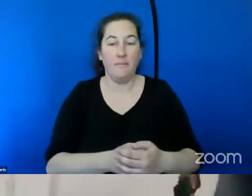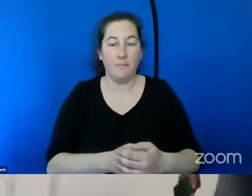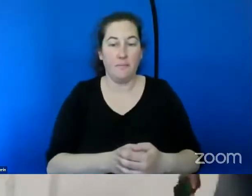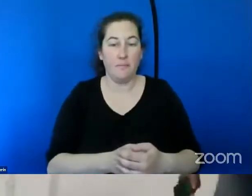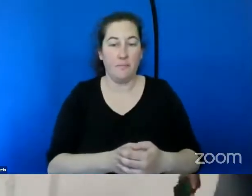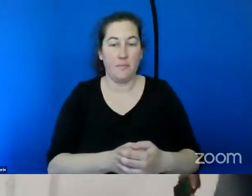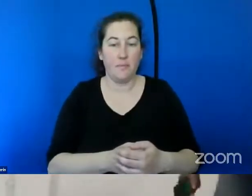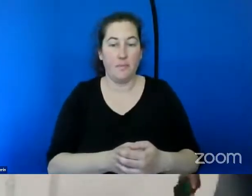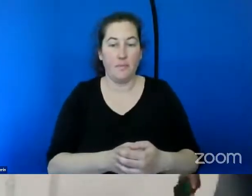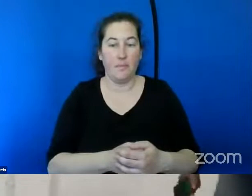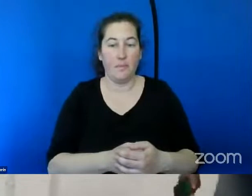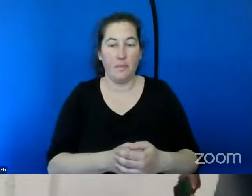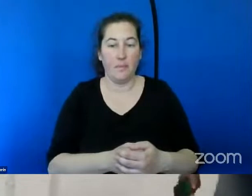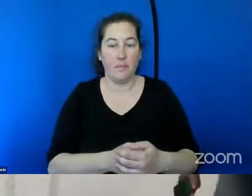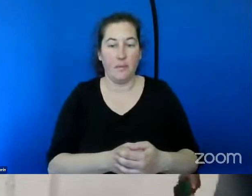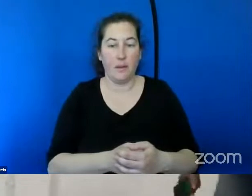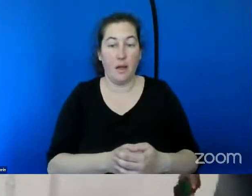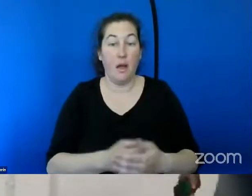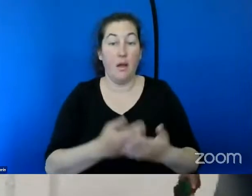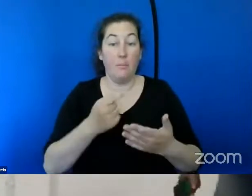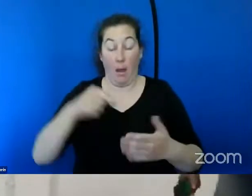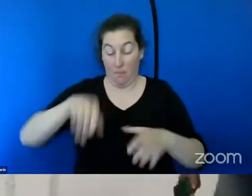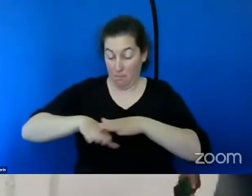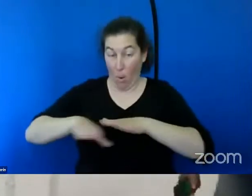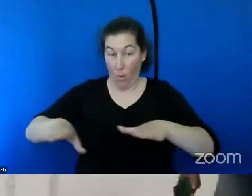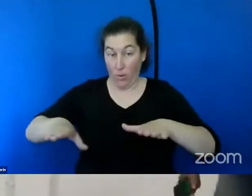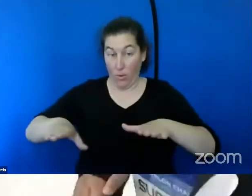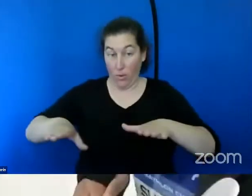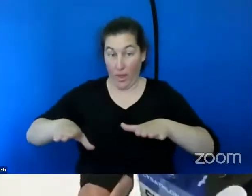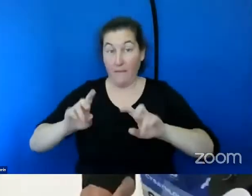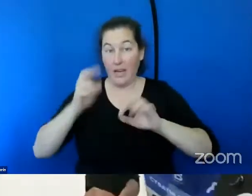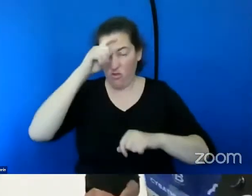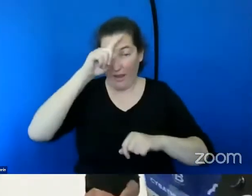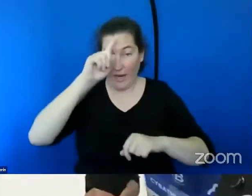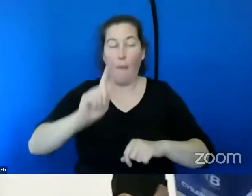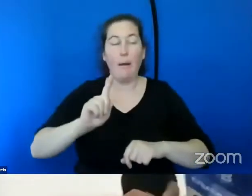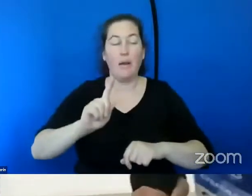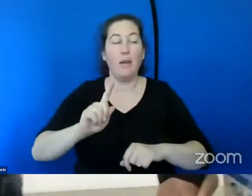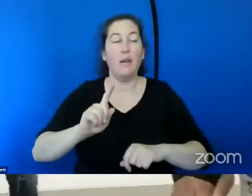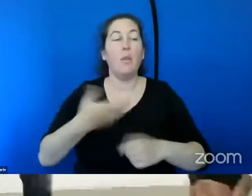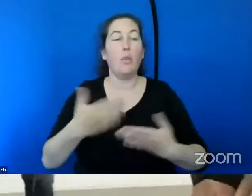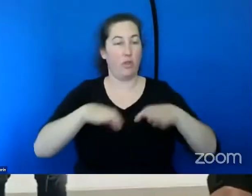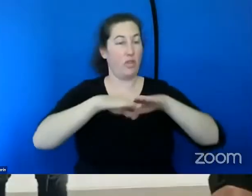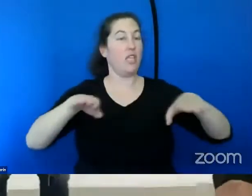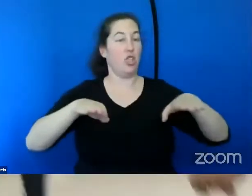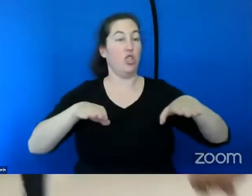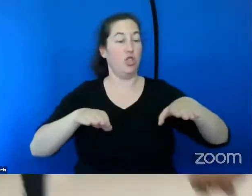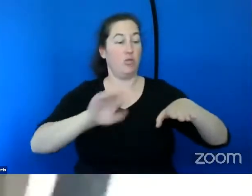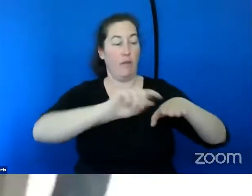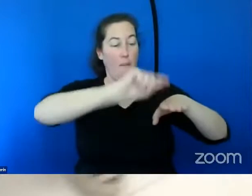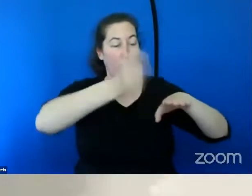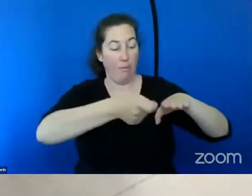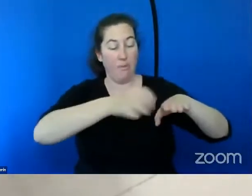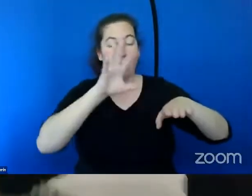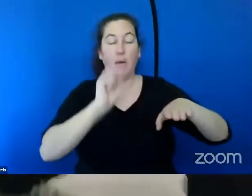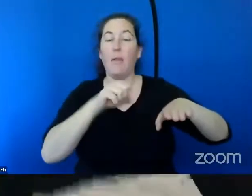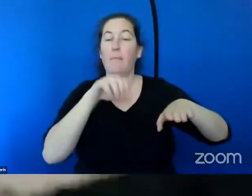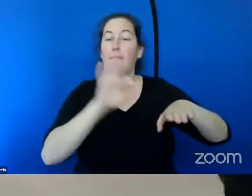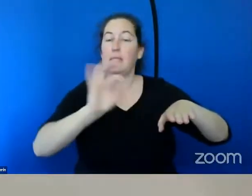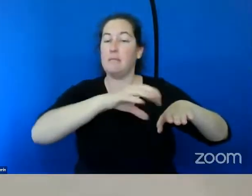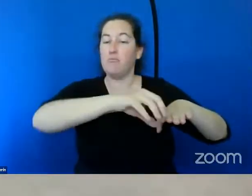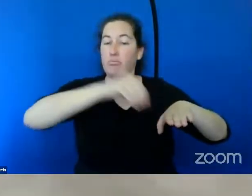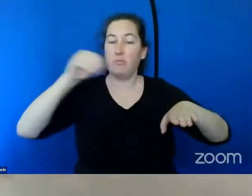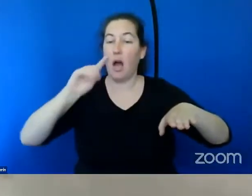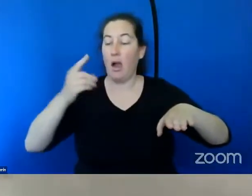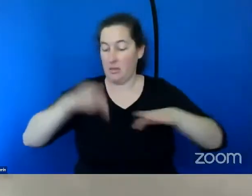looks truly bionic from the outside, but is perhaps one of the most basic on the inside. Yes, he uses a body-powered prosthesis,